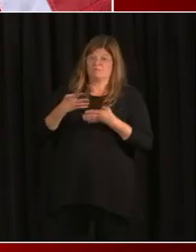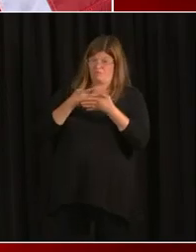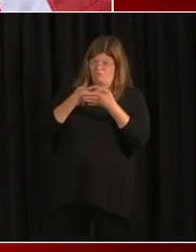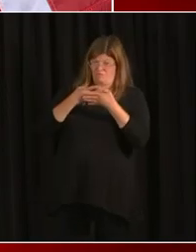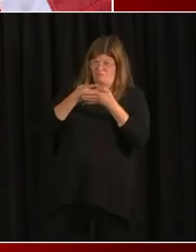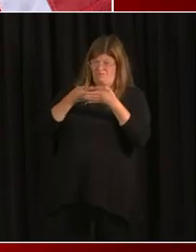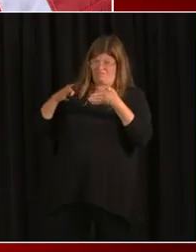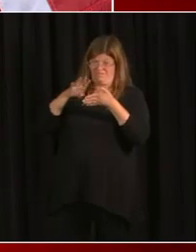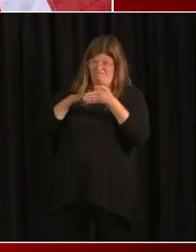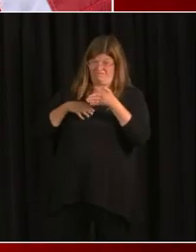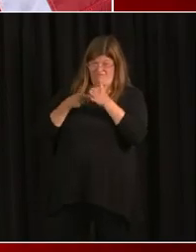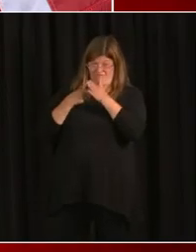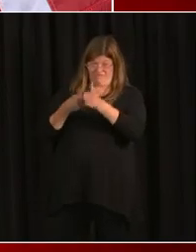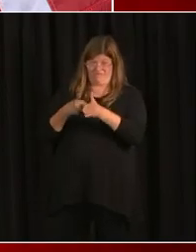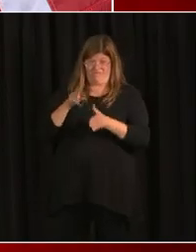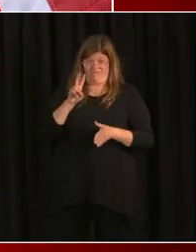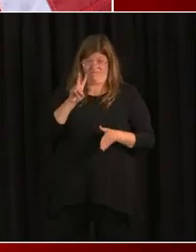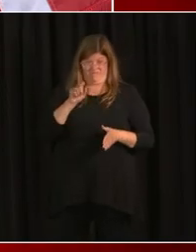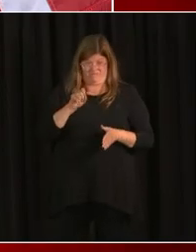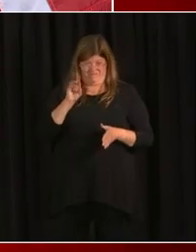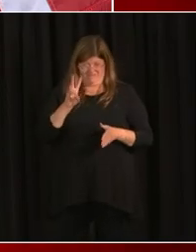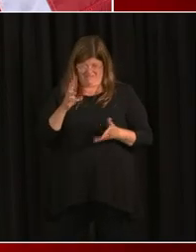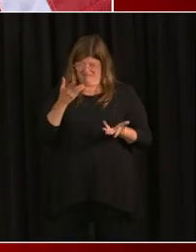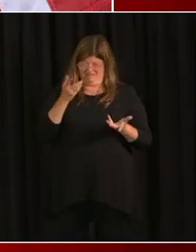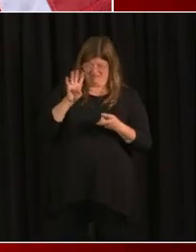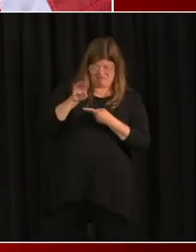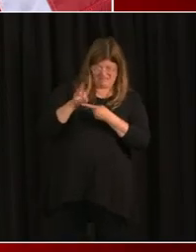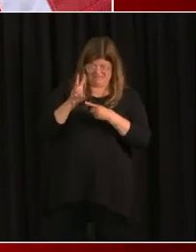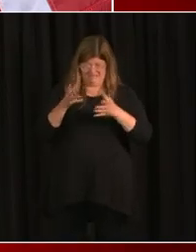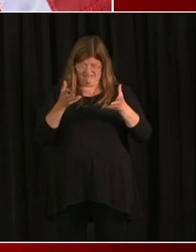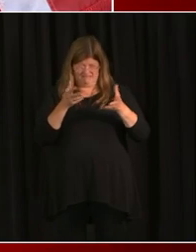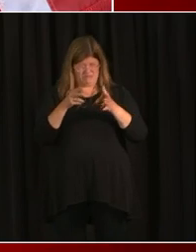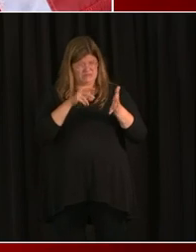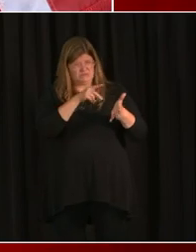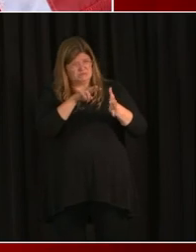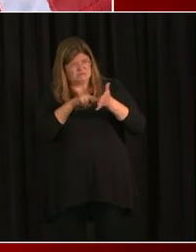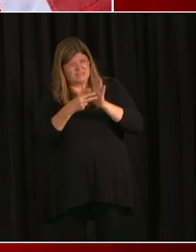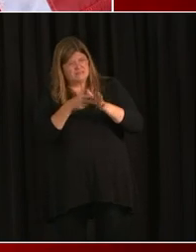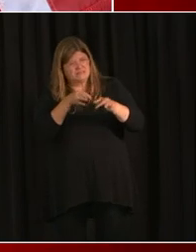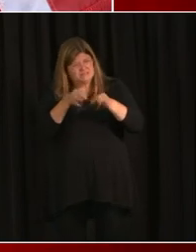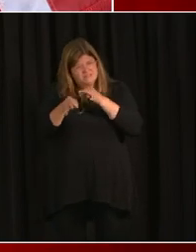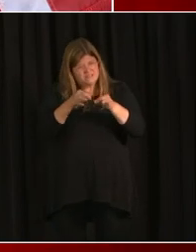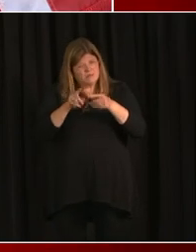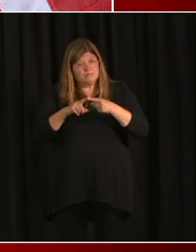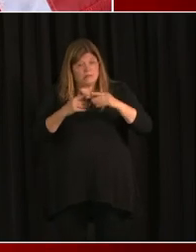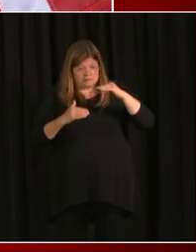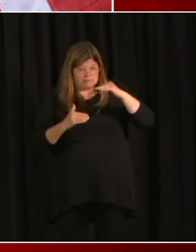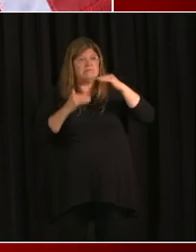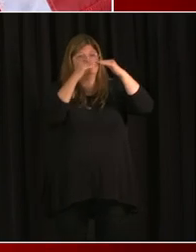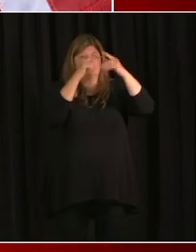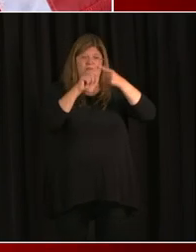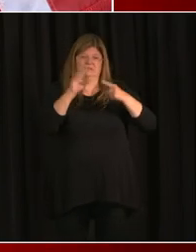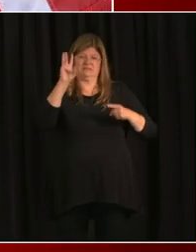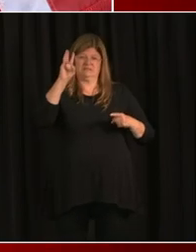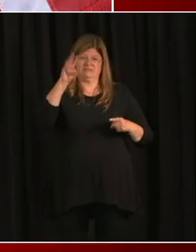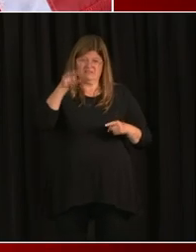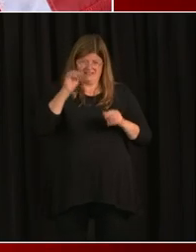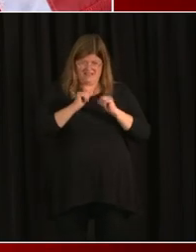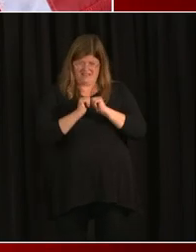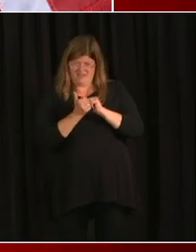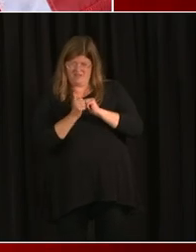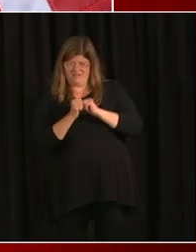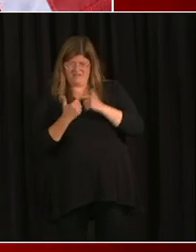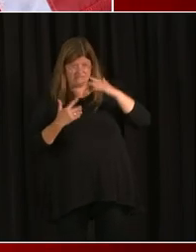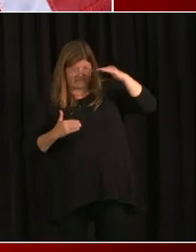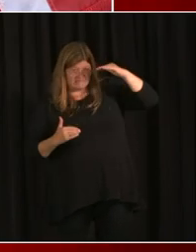2.6%, we need to get to 60%. Can you talk about the strategies to get there and what we're doing? We haven't gotten anywhere close to